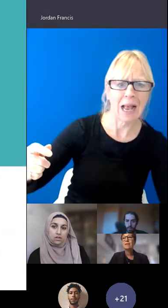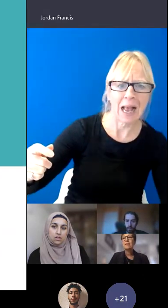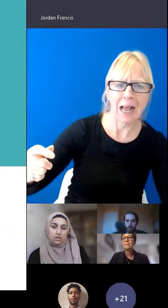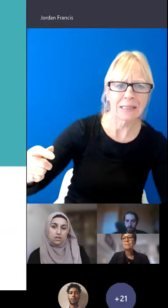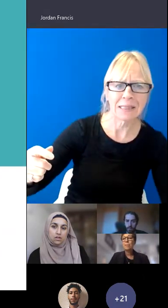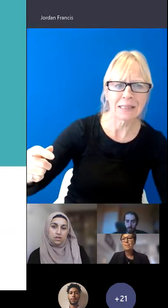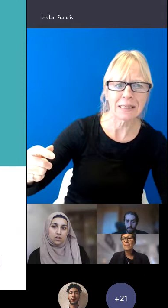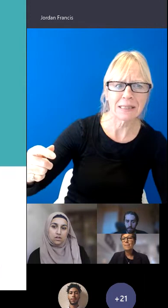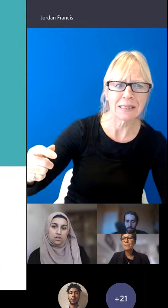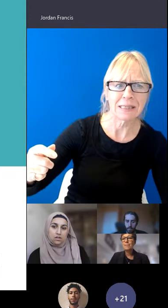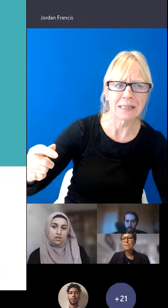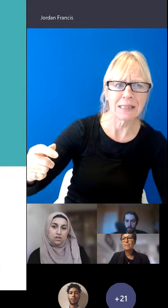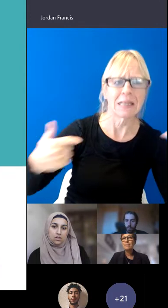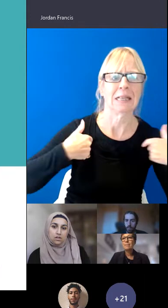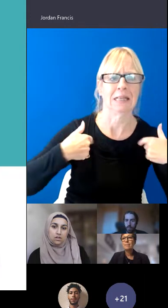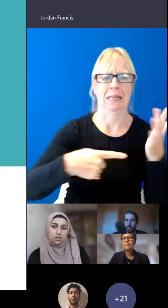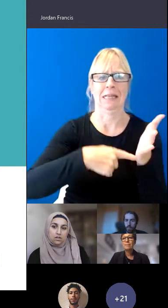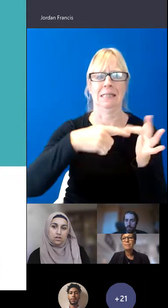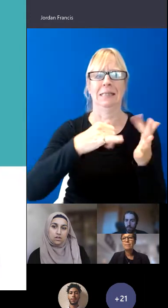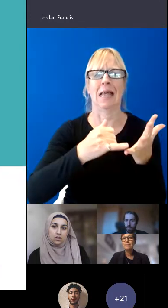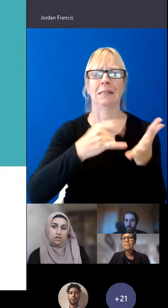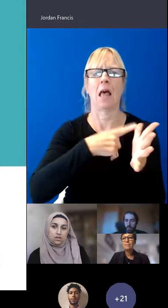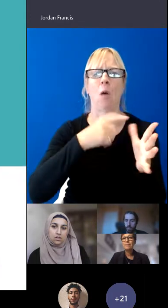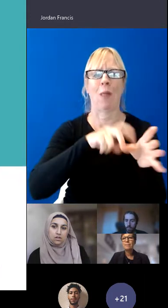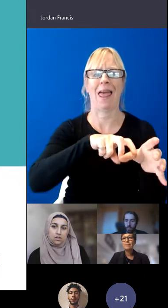fixes it for me.